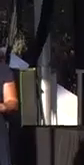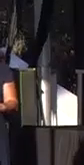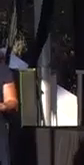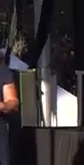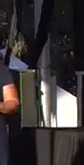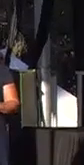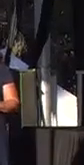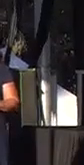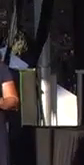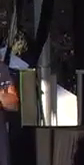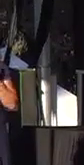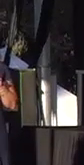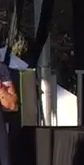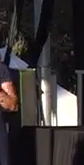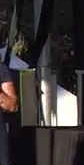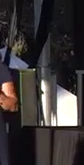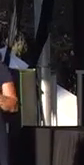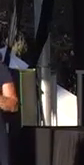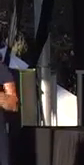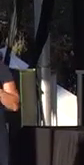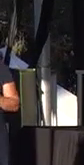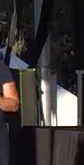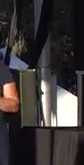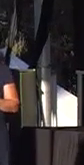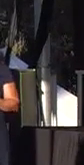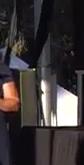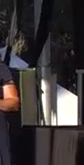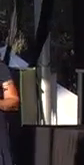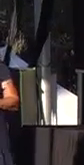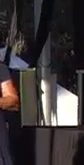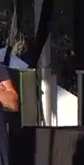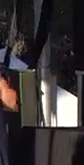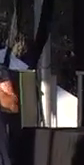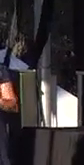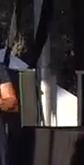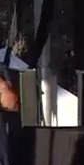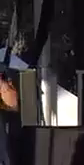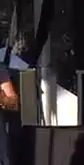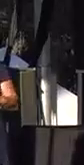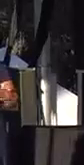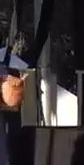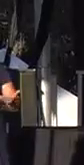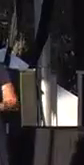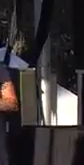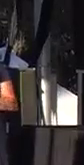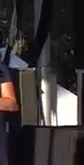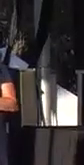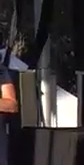by After Allen and was invited to the White House. Please welcome Jennifer Ressel.